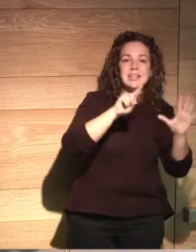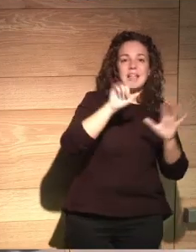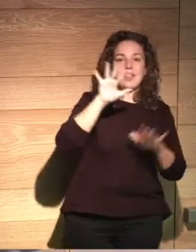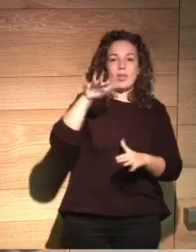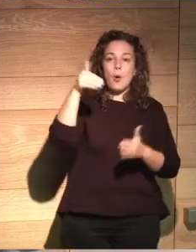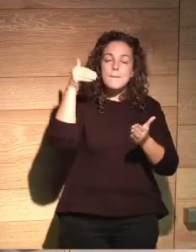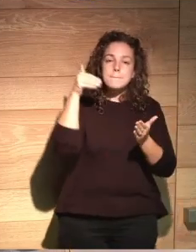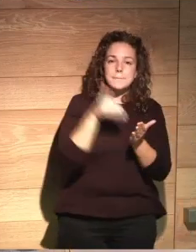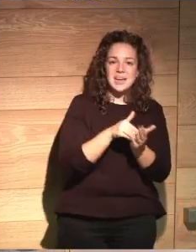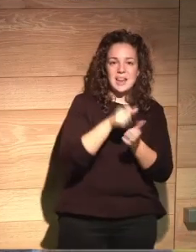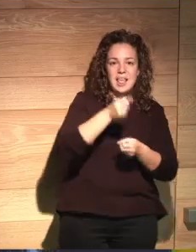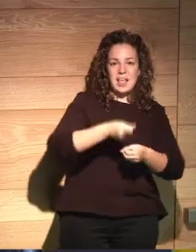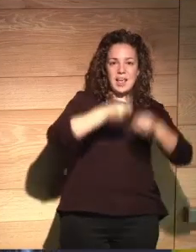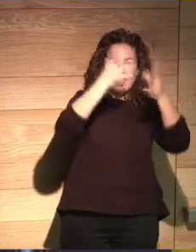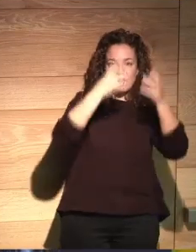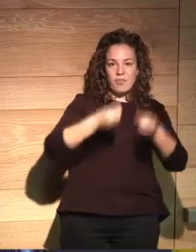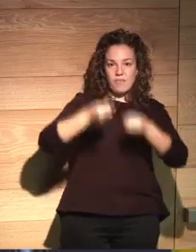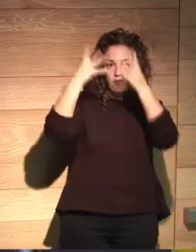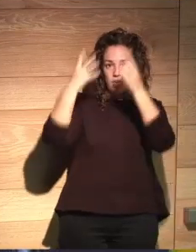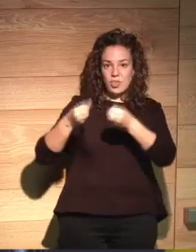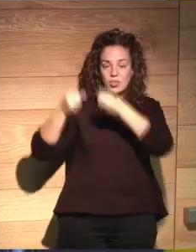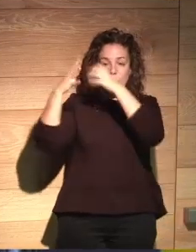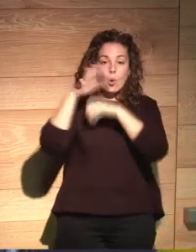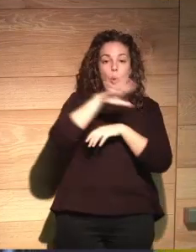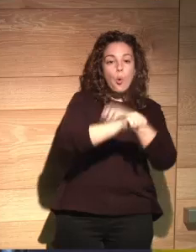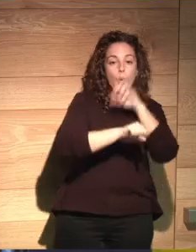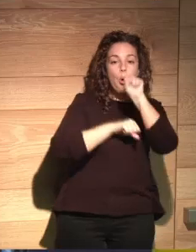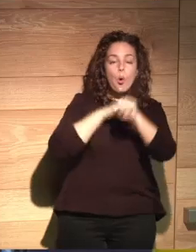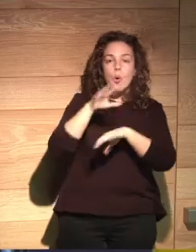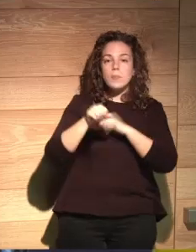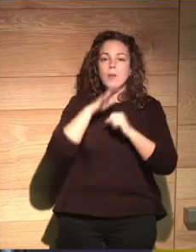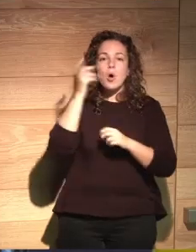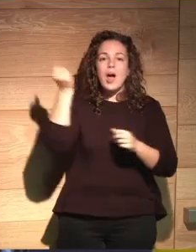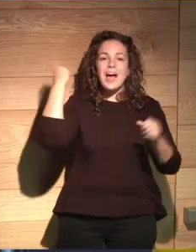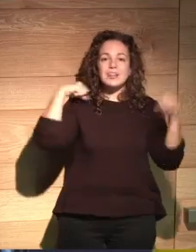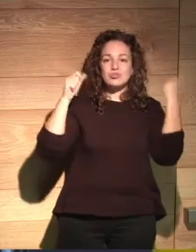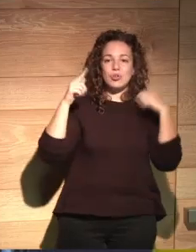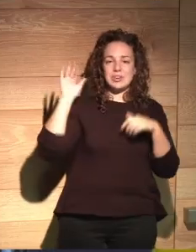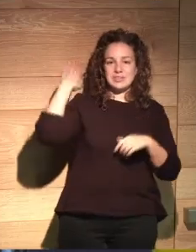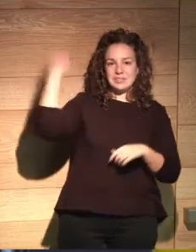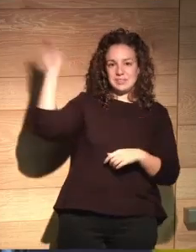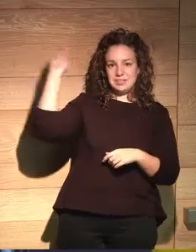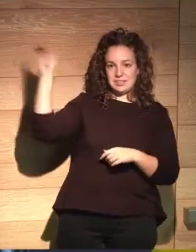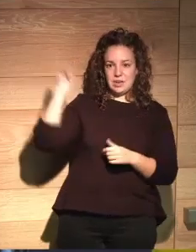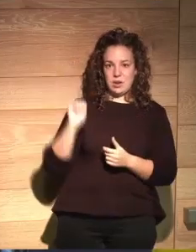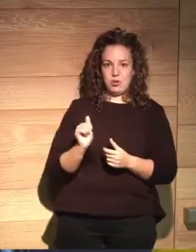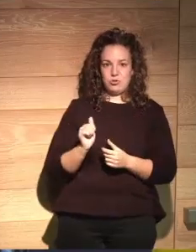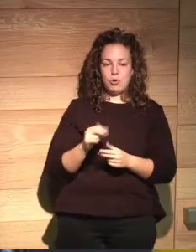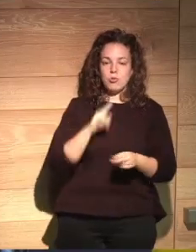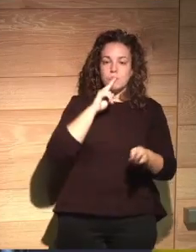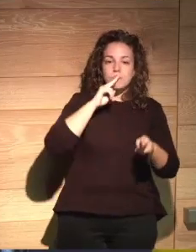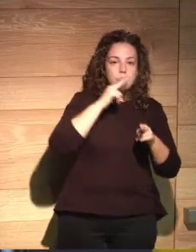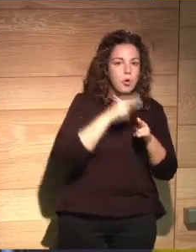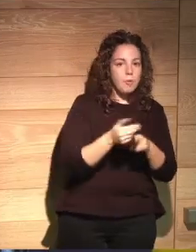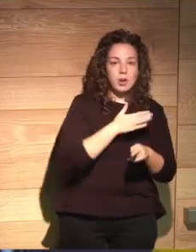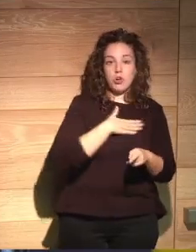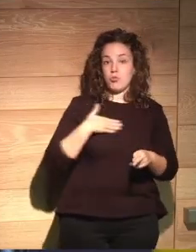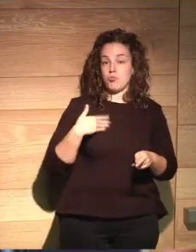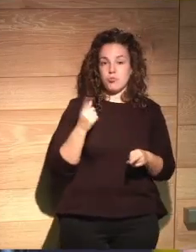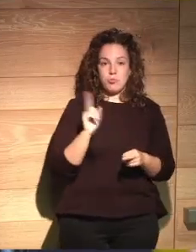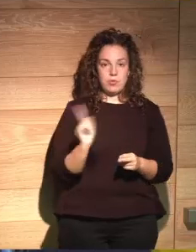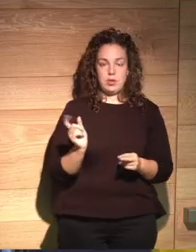there are 65,000 buildings that are bought by foreign actors or agents that do not have a